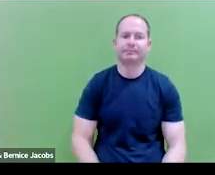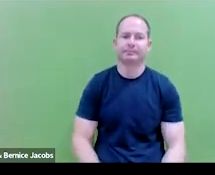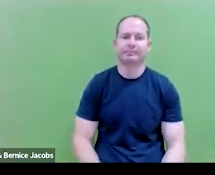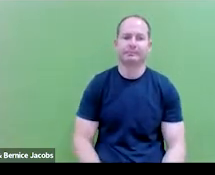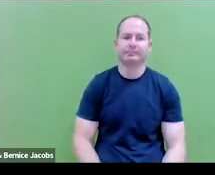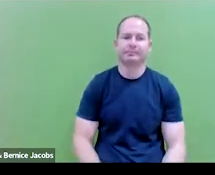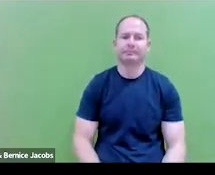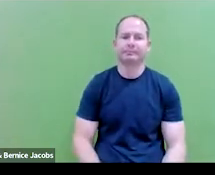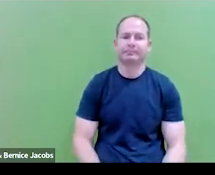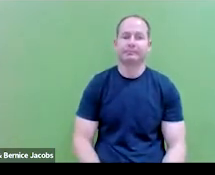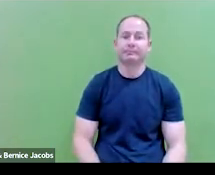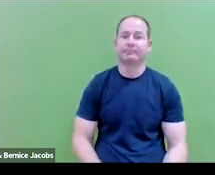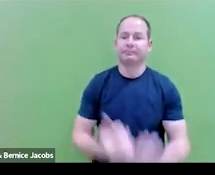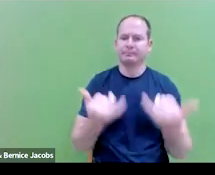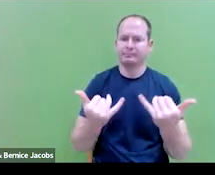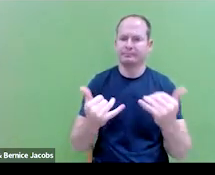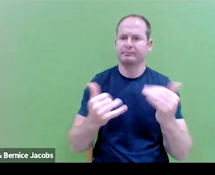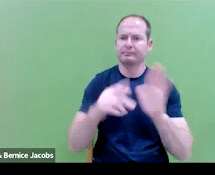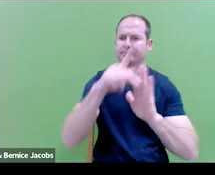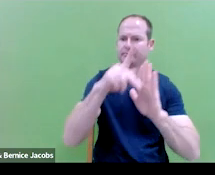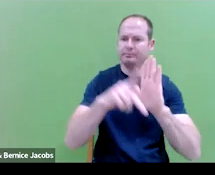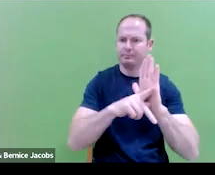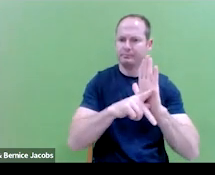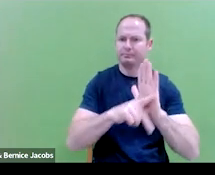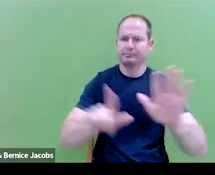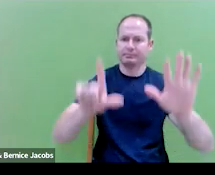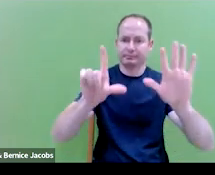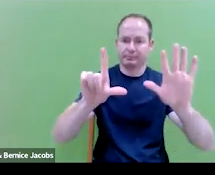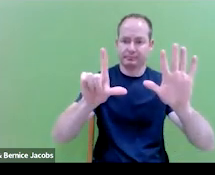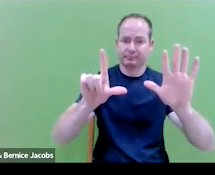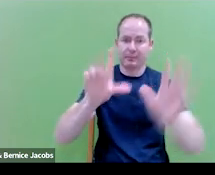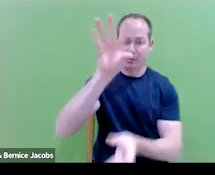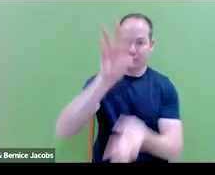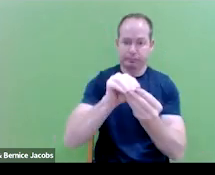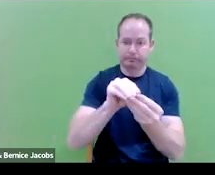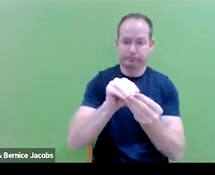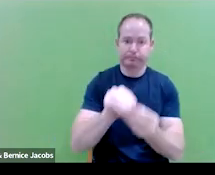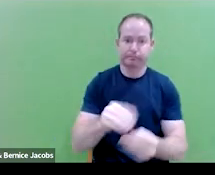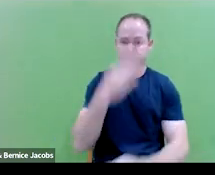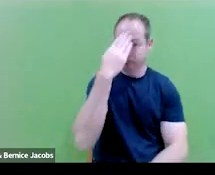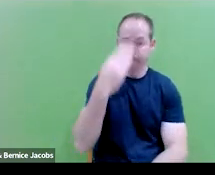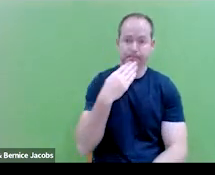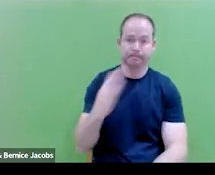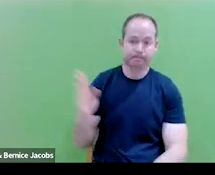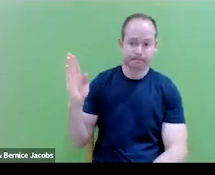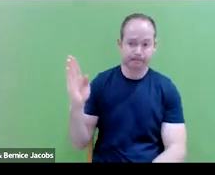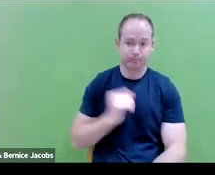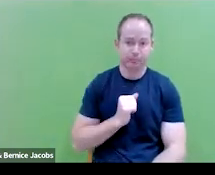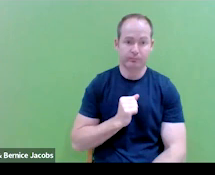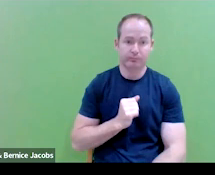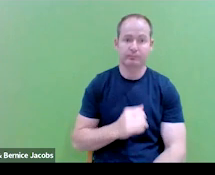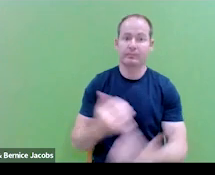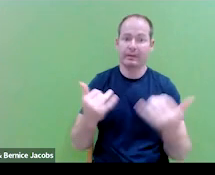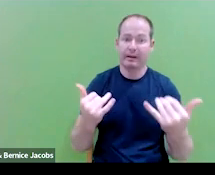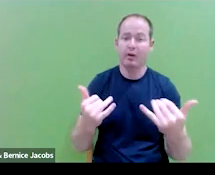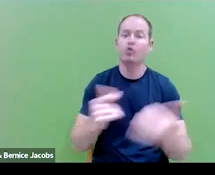So if we have a look at the principles in summary, I've got them listed on the screen now. So equitable use is the